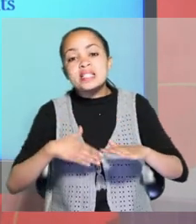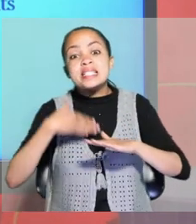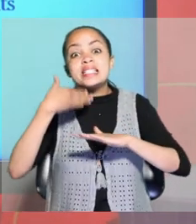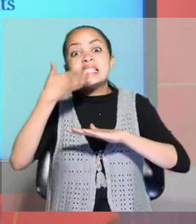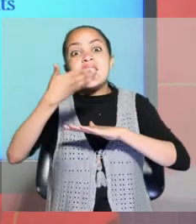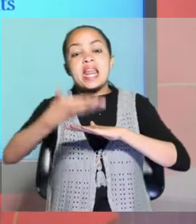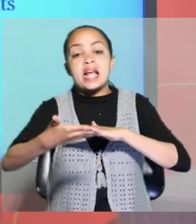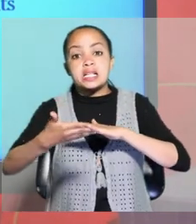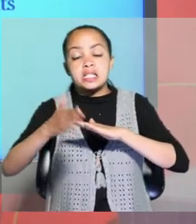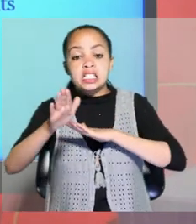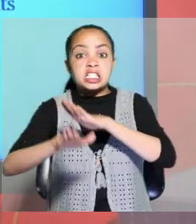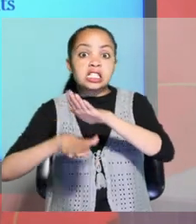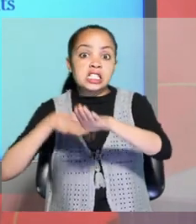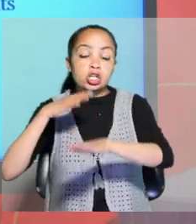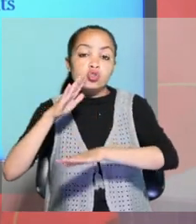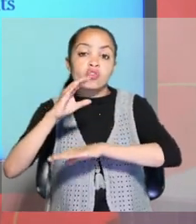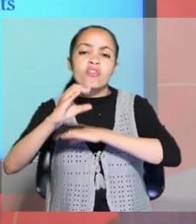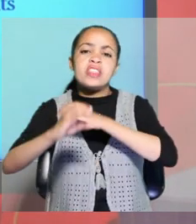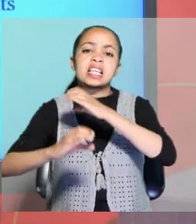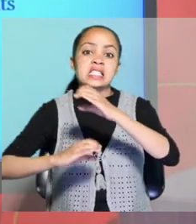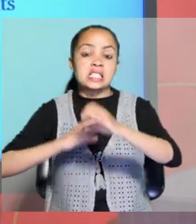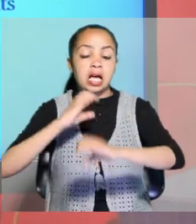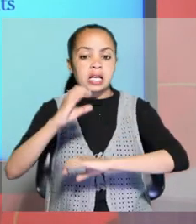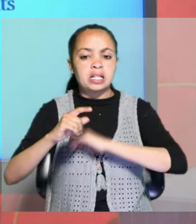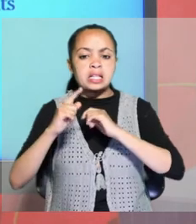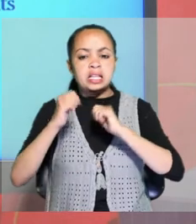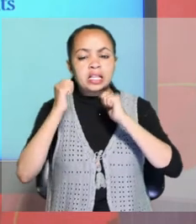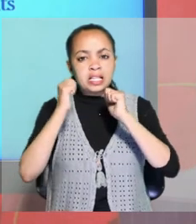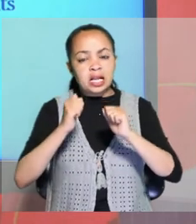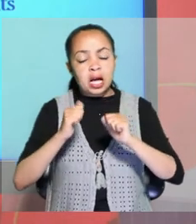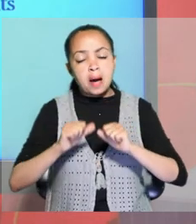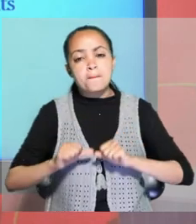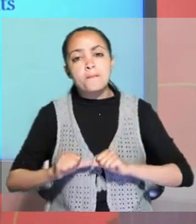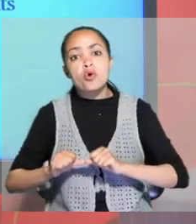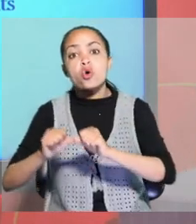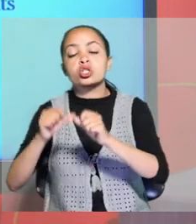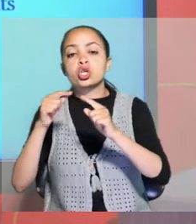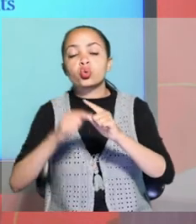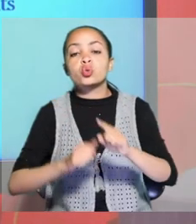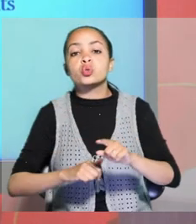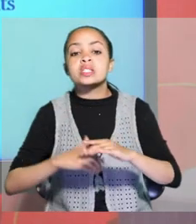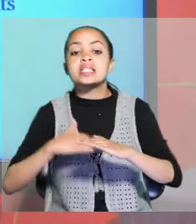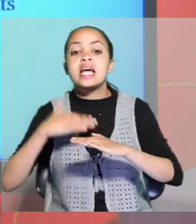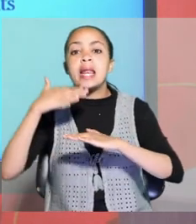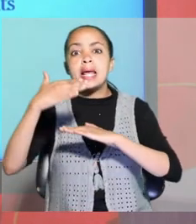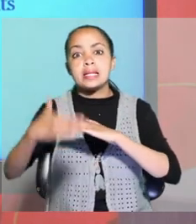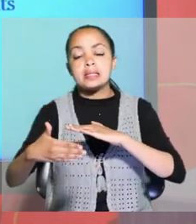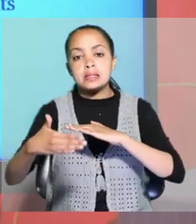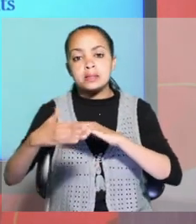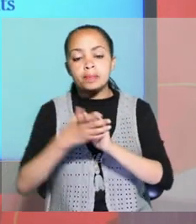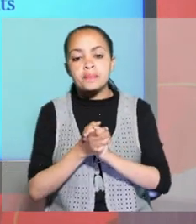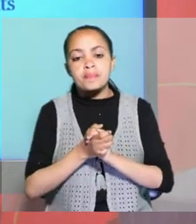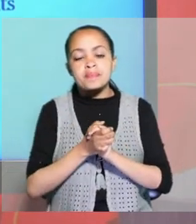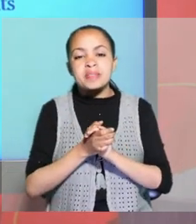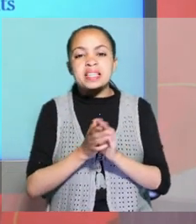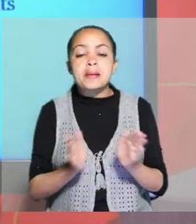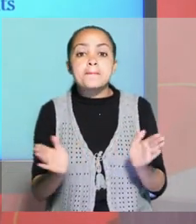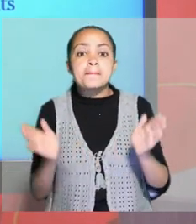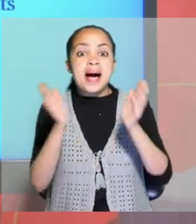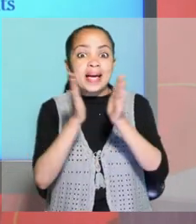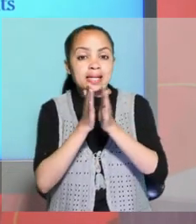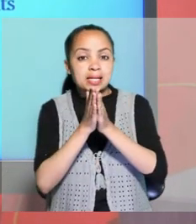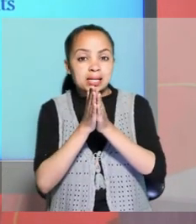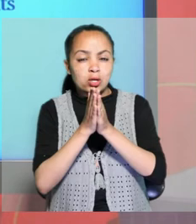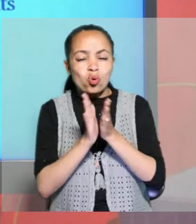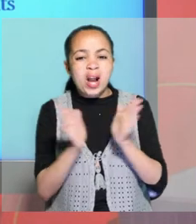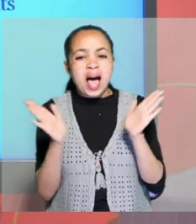of the cycle. It can proceed to that of the next stage. Here, binding